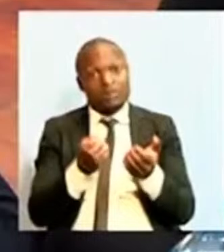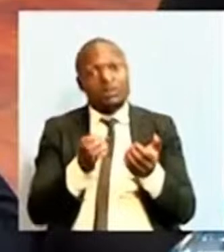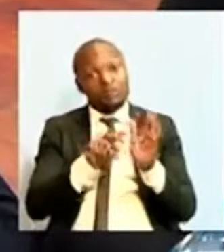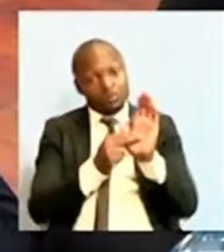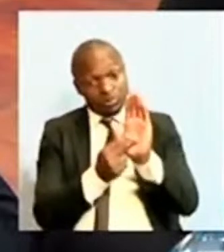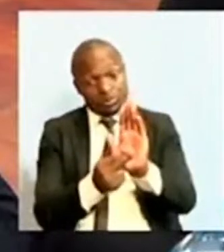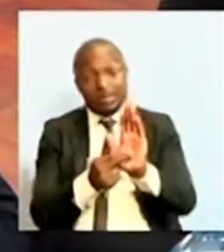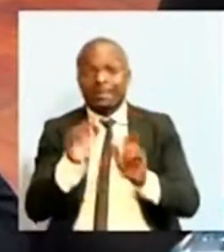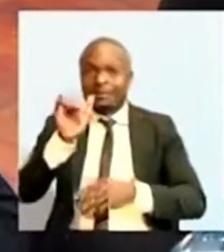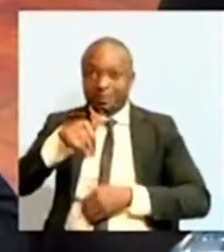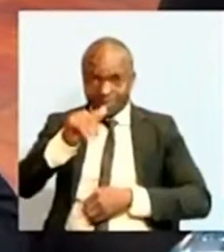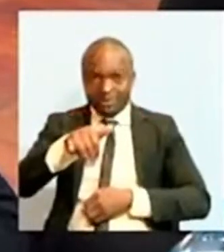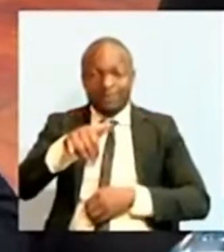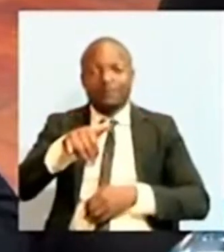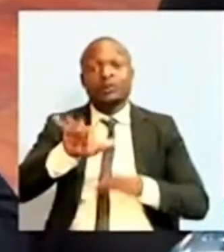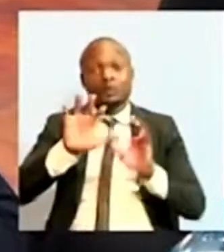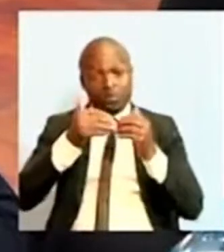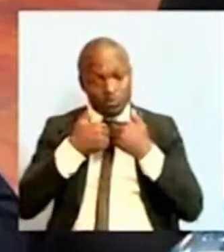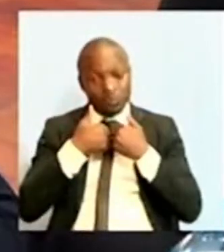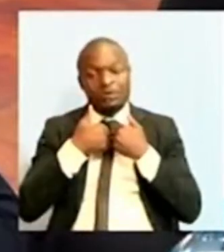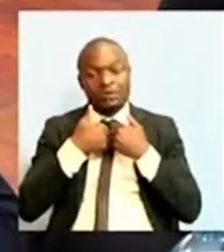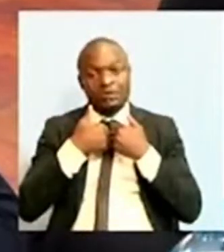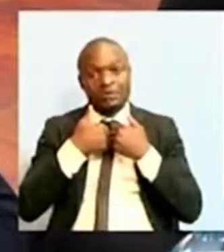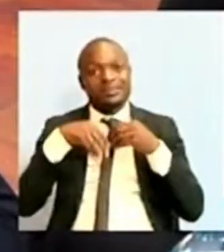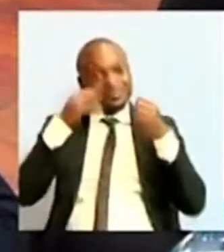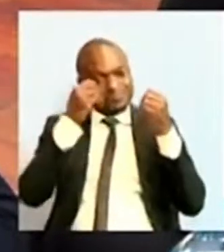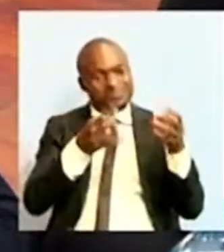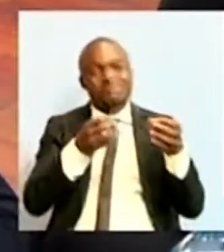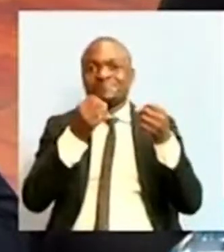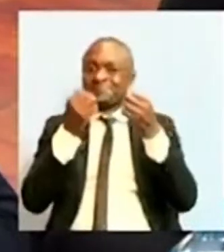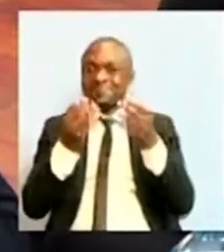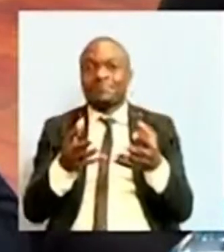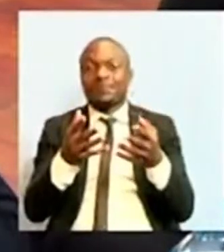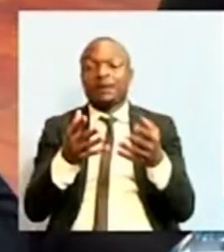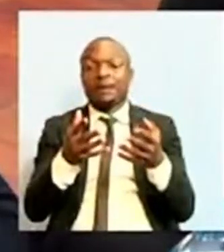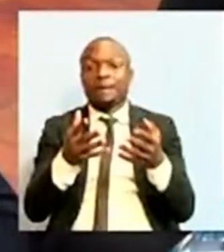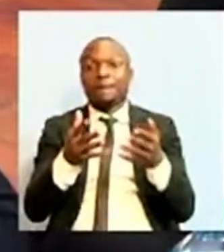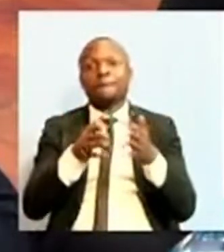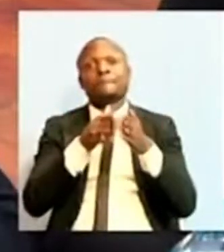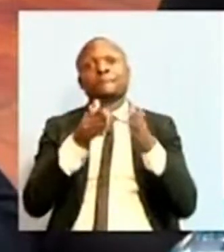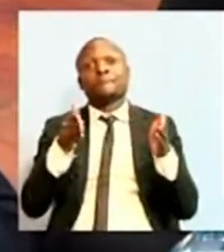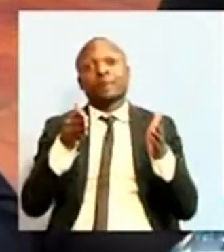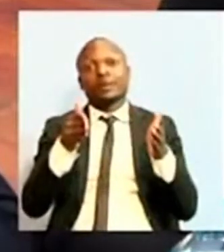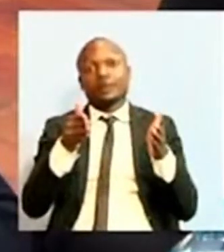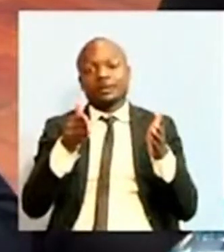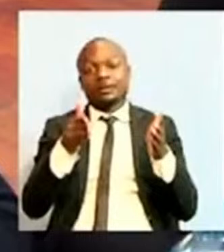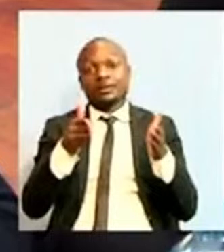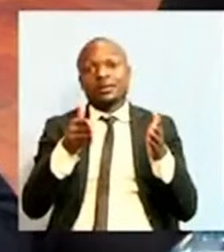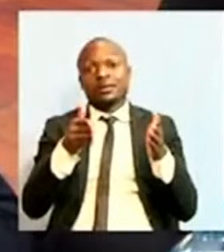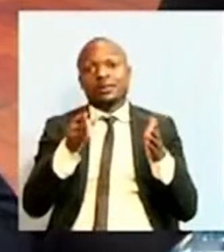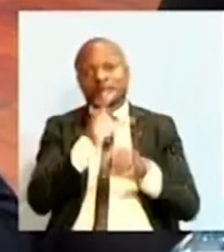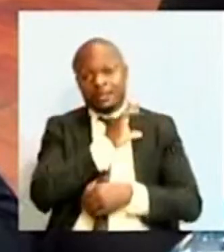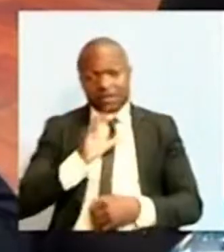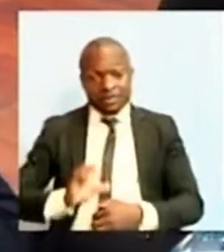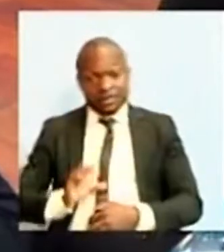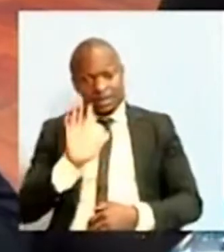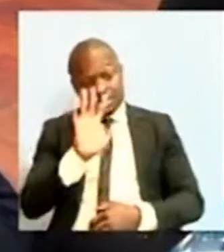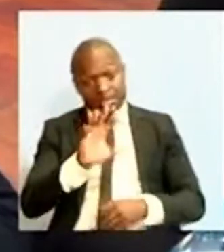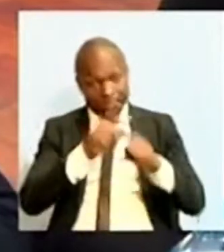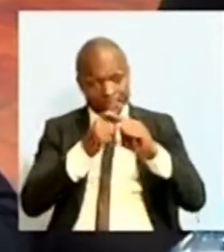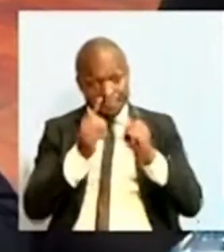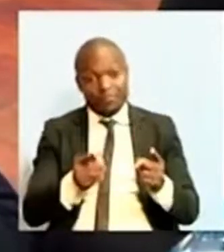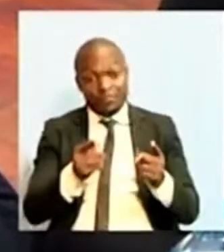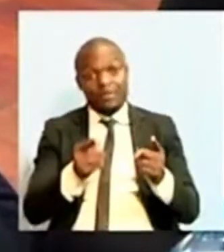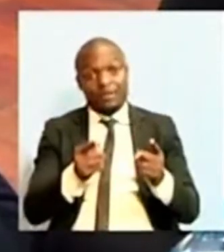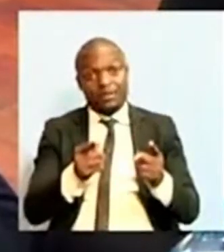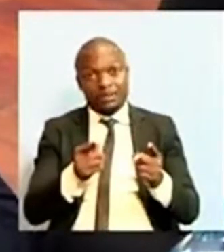indicate that yes, we've got a lot of big rate payers, but we want to register that they've